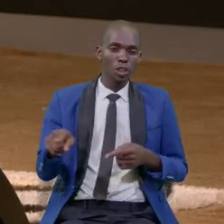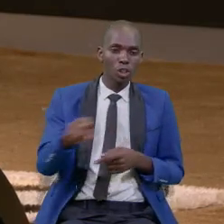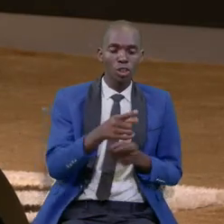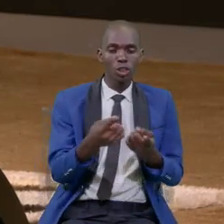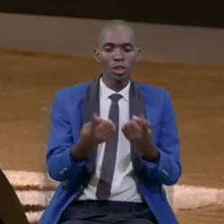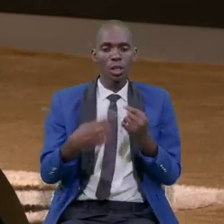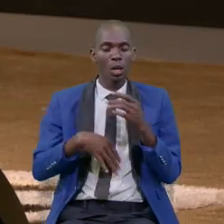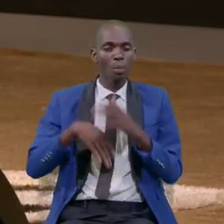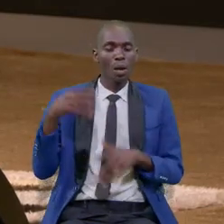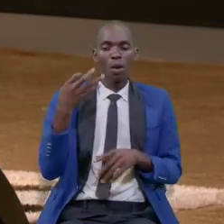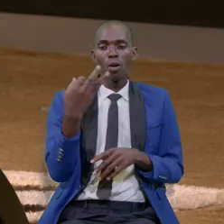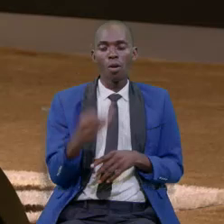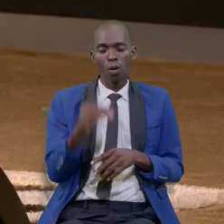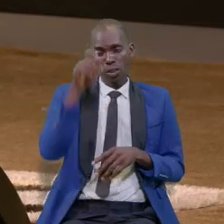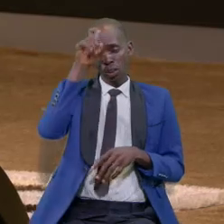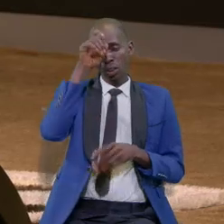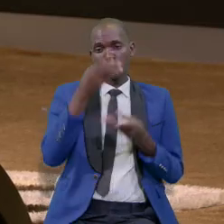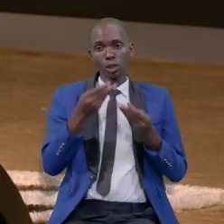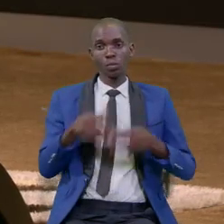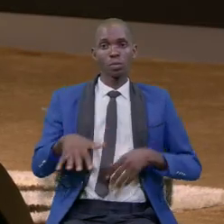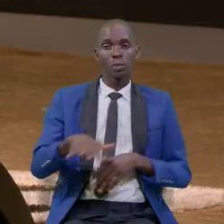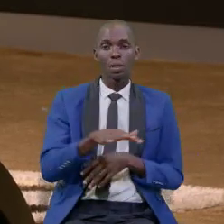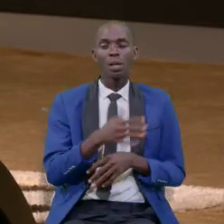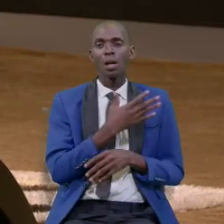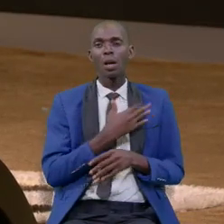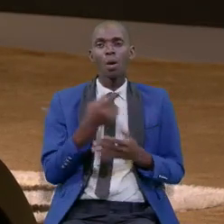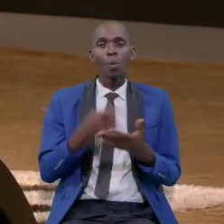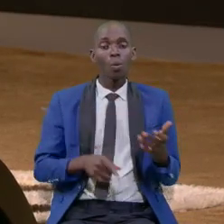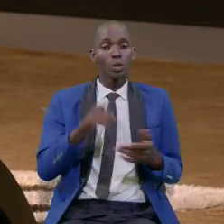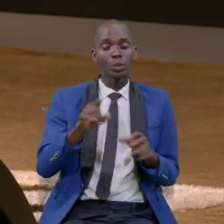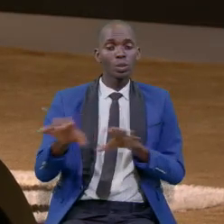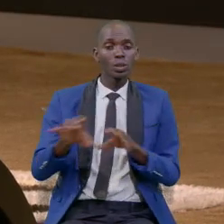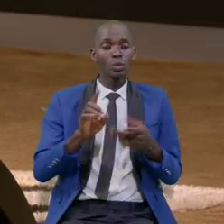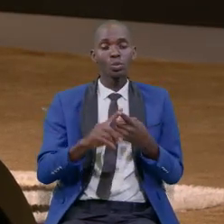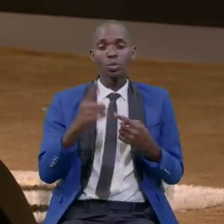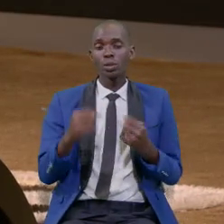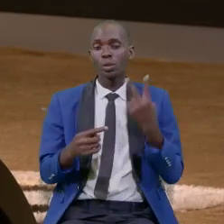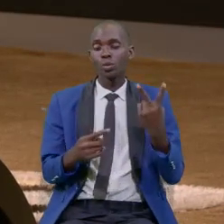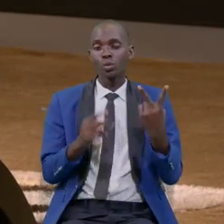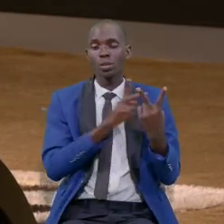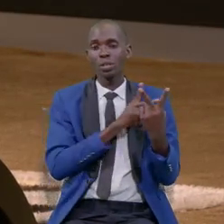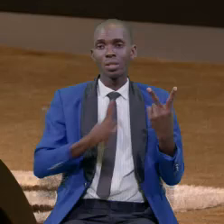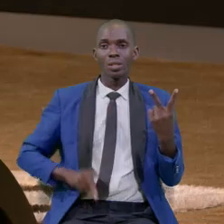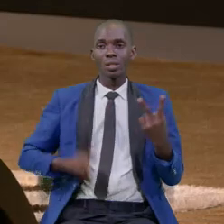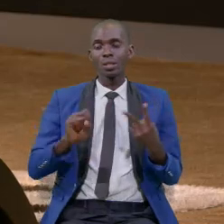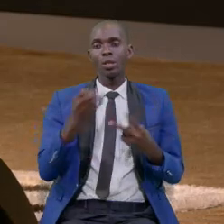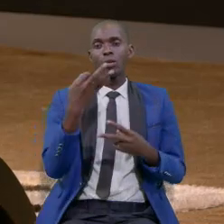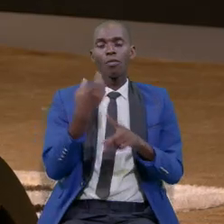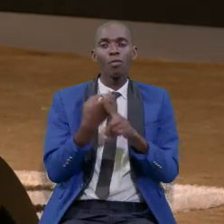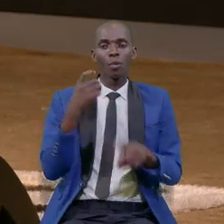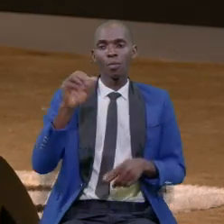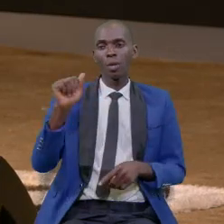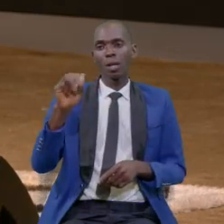and what ye did unto the king, unto the two kings of the Amorites